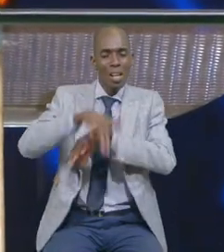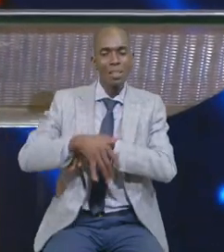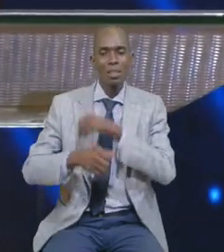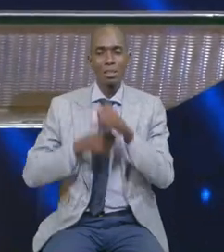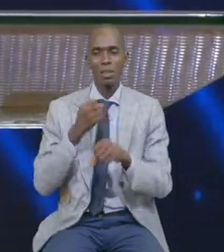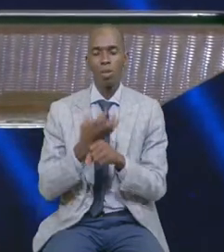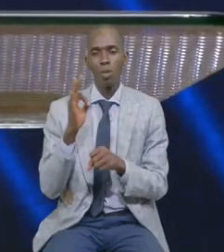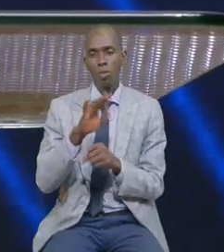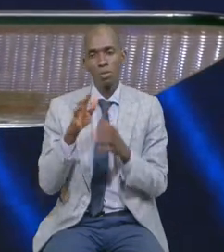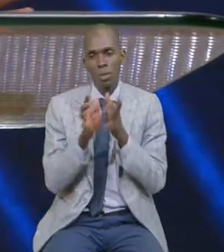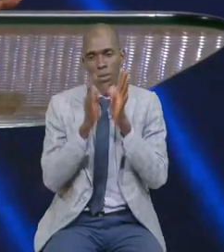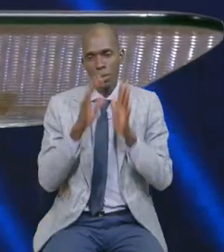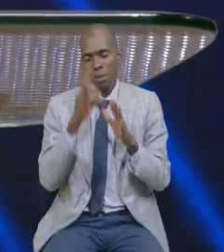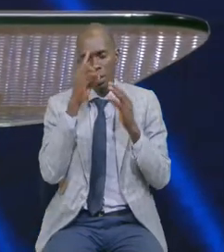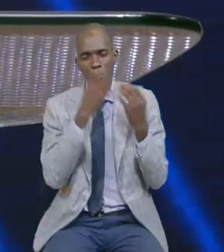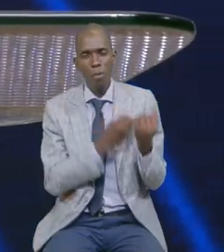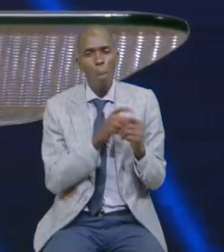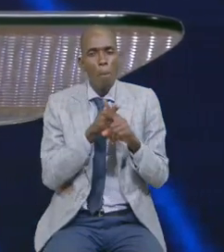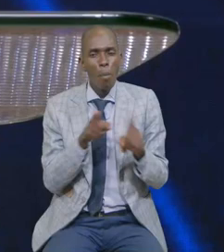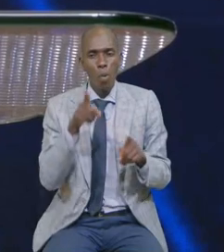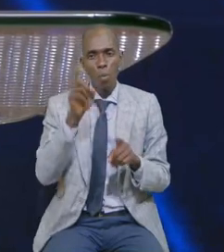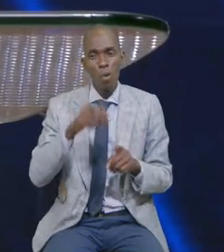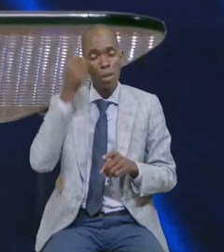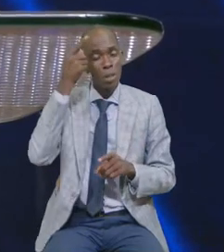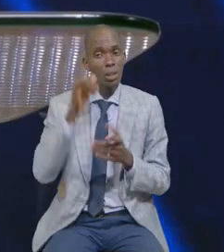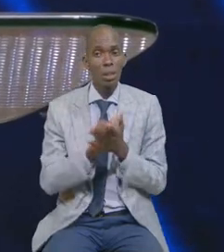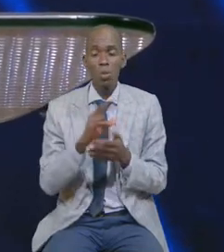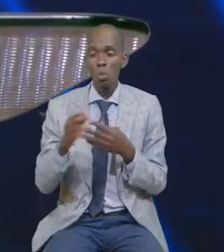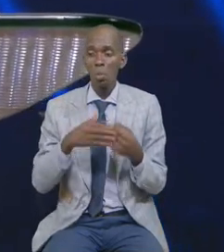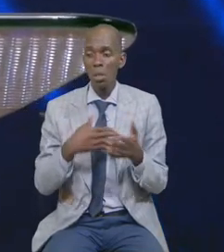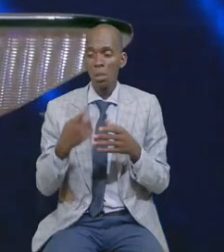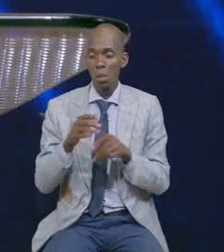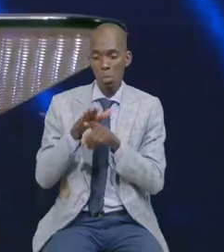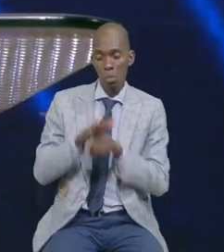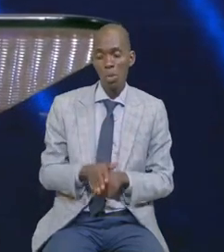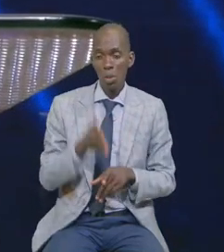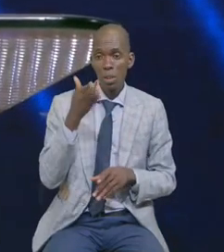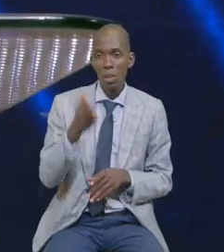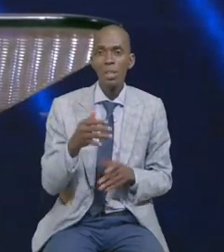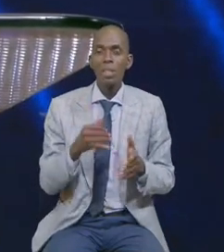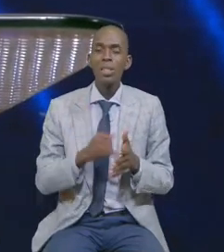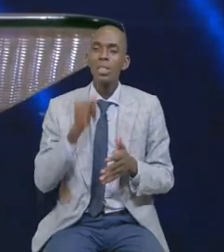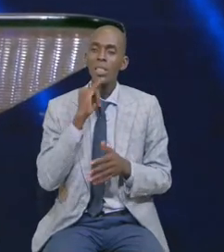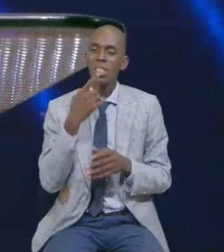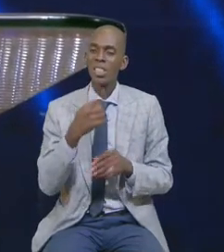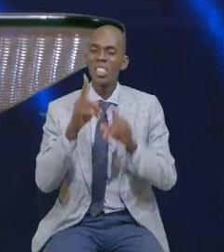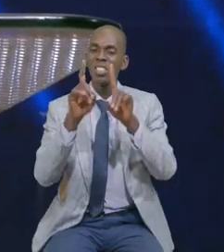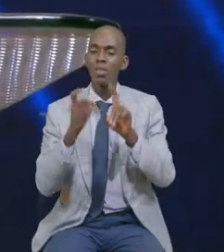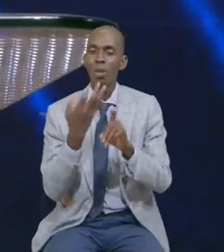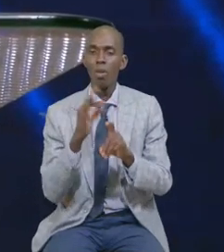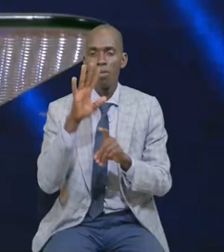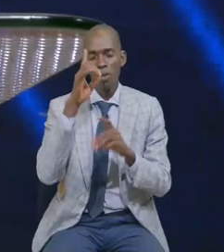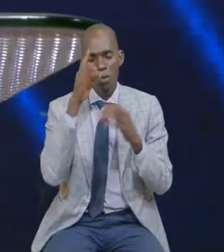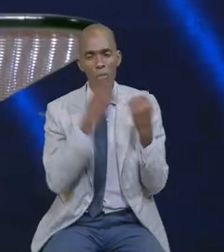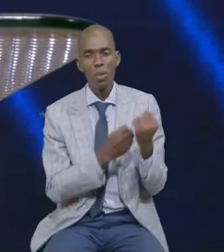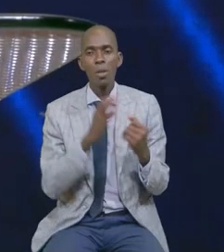But you want to understand that whatever pressure may be there, it is the trial of your faith being much